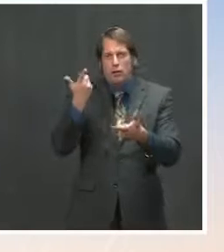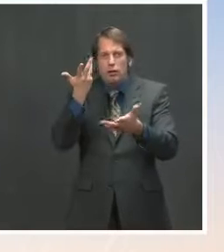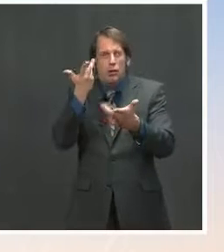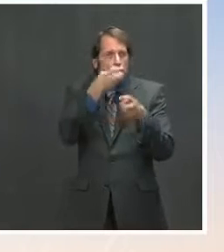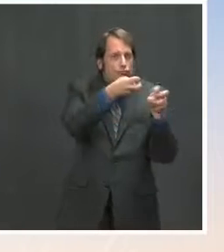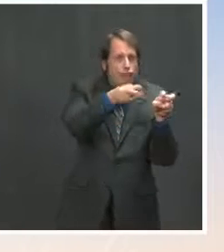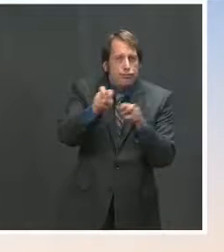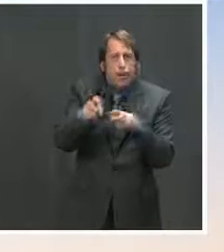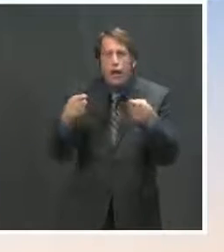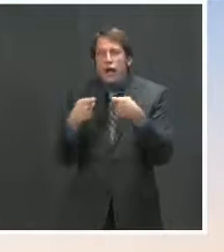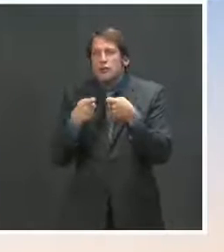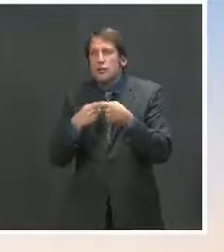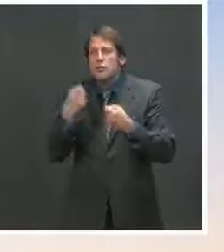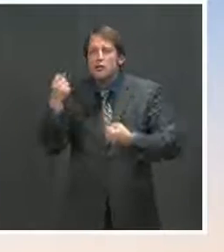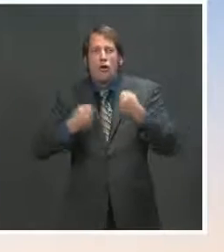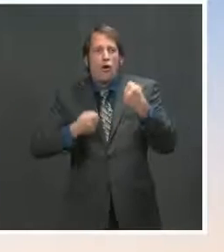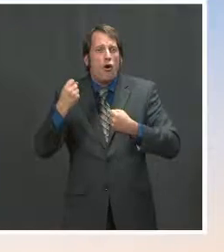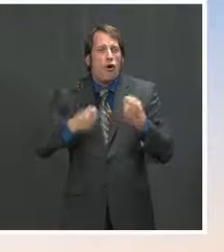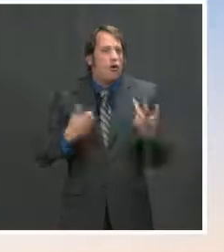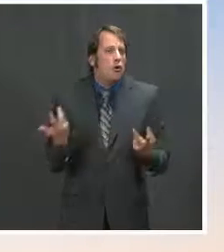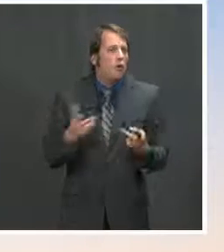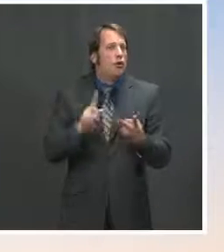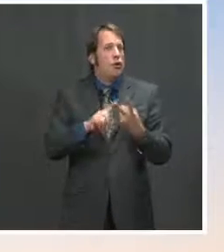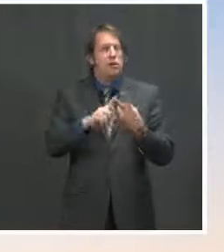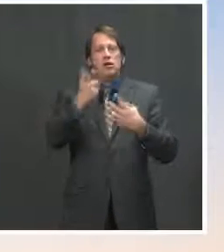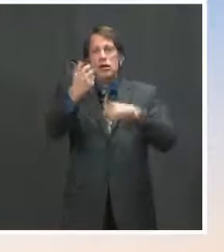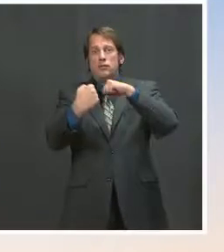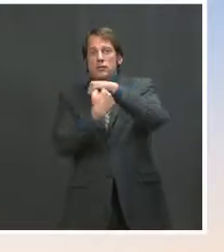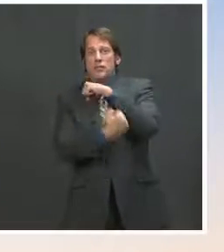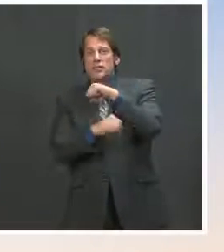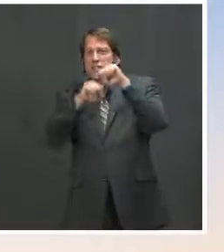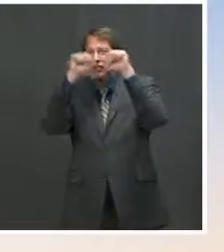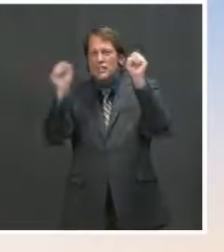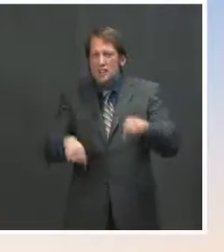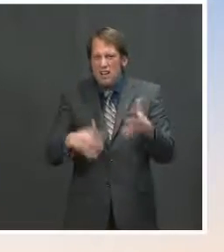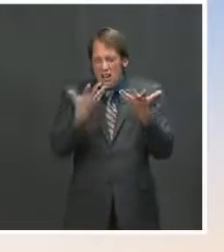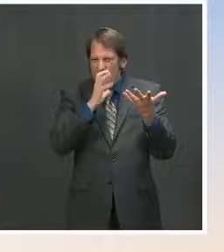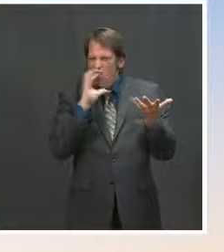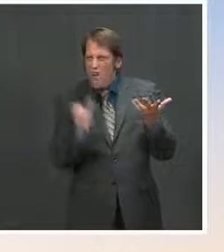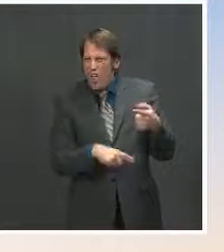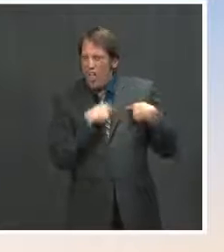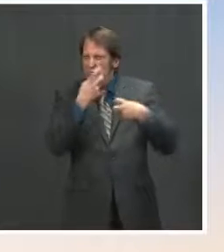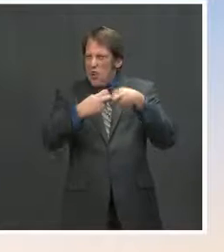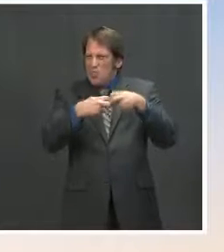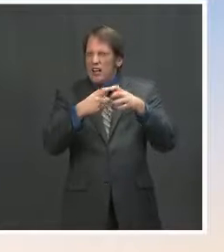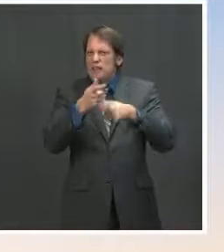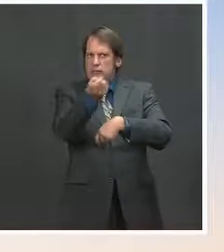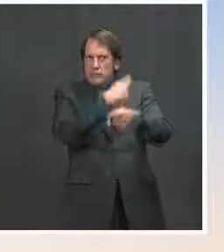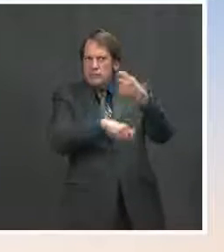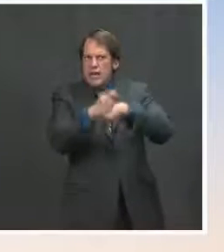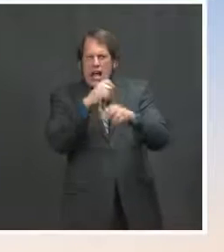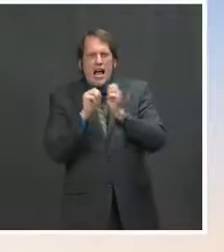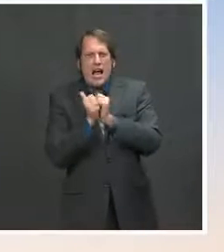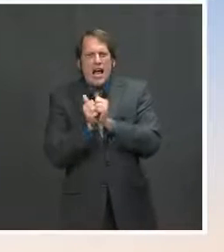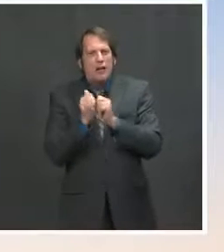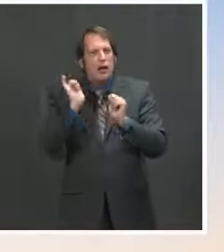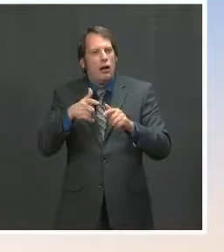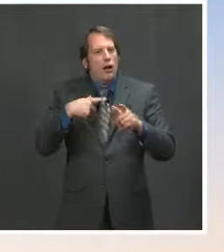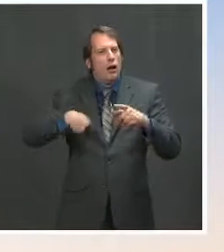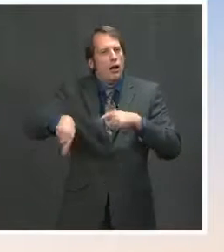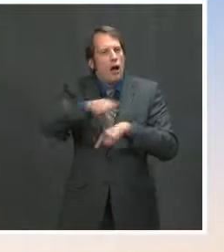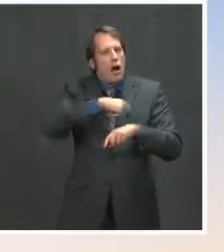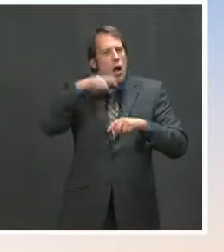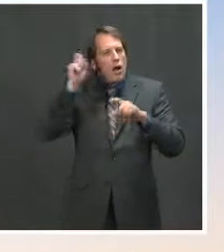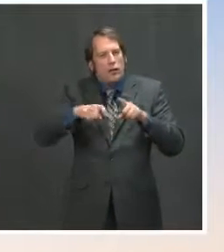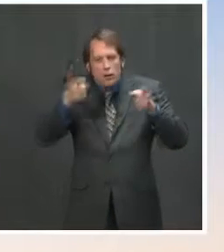weatherizing infrastructure, these are areas where there's an alignment on they're creating jobs, they're investing in industries, they're putting people back